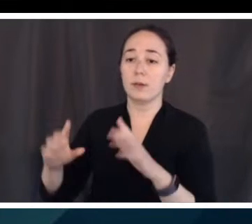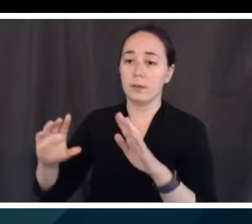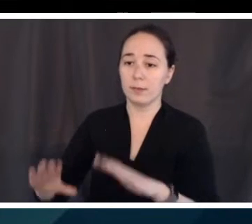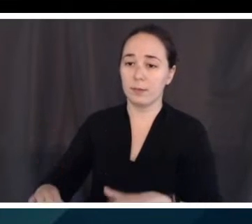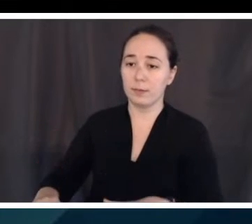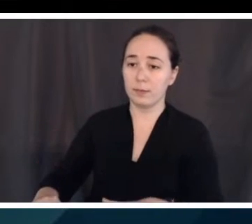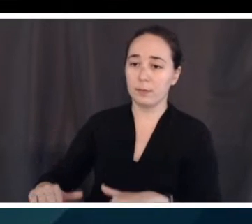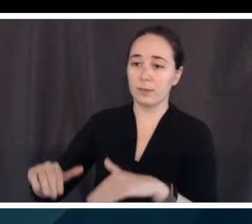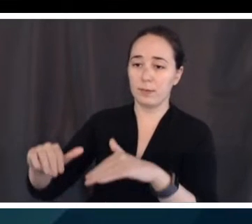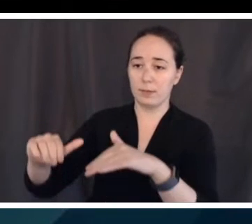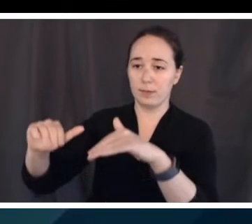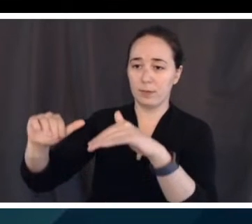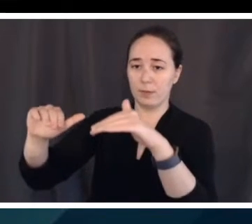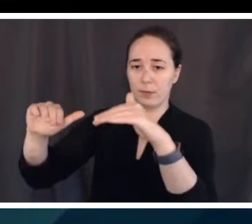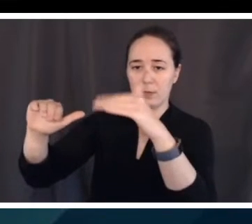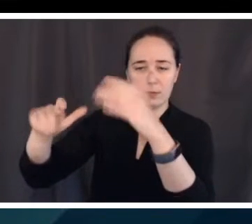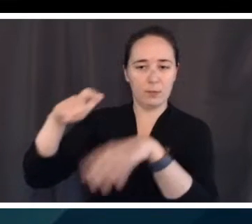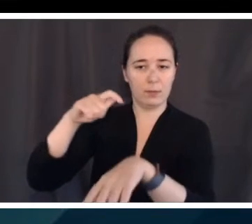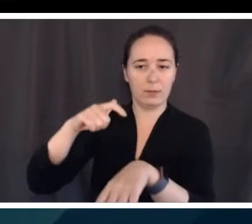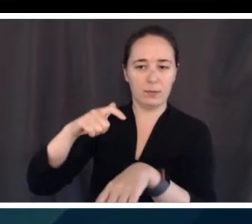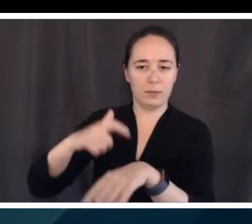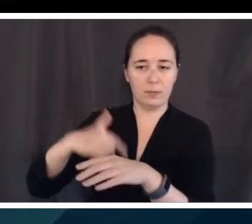growing up so fast.